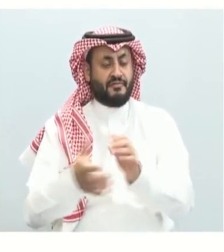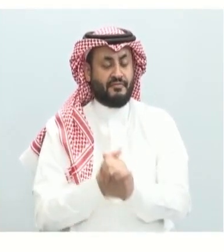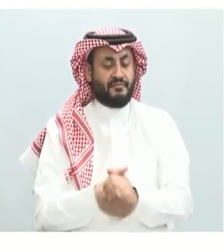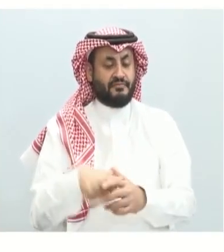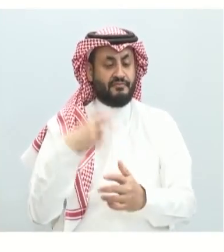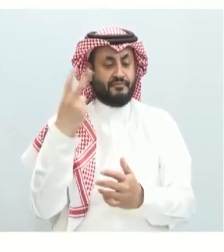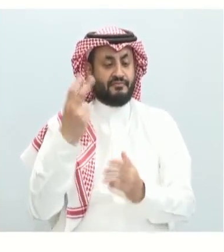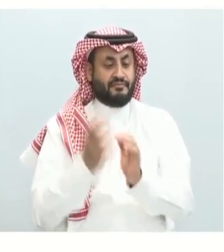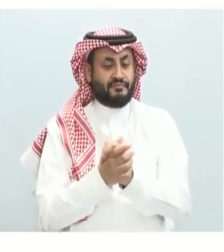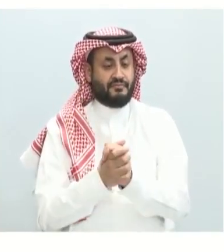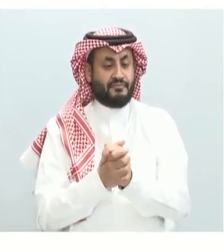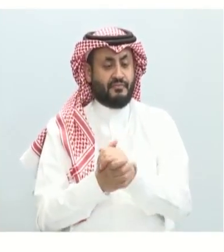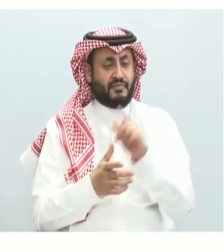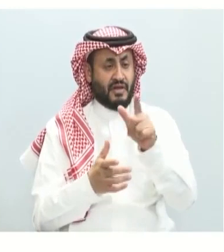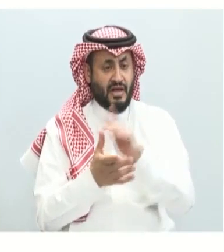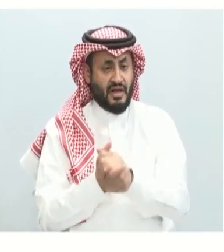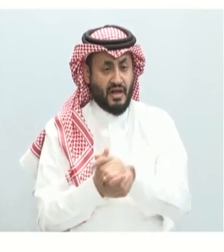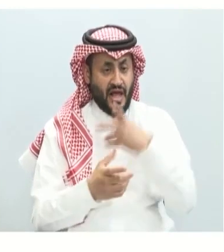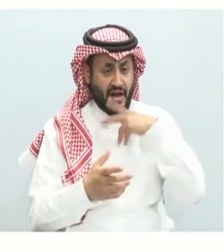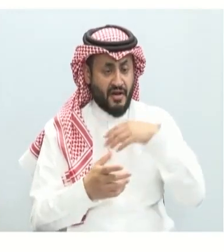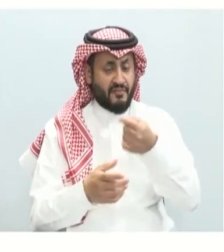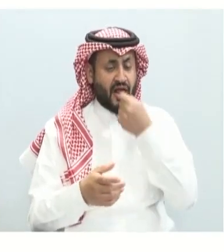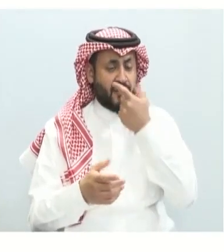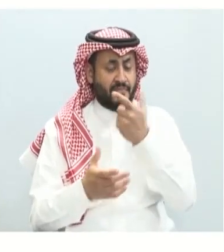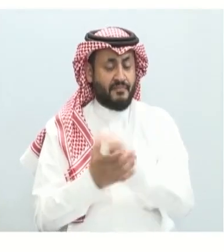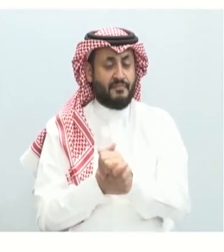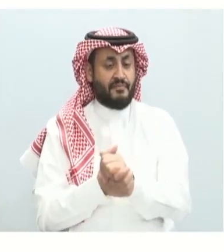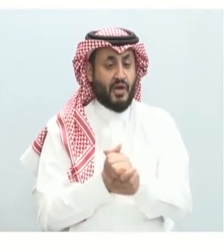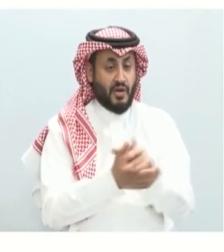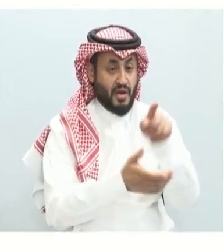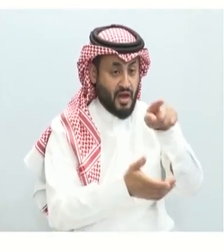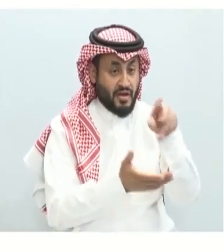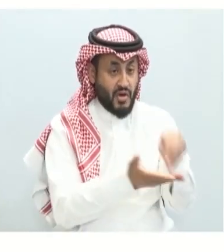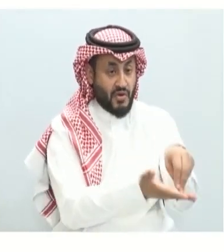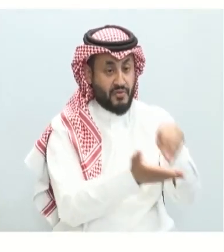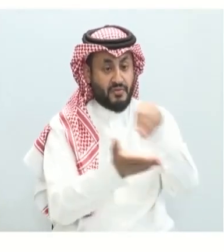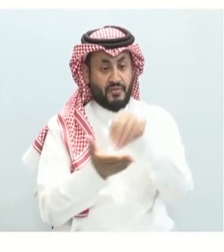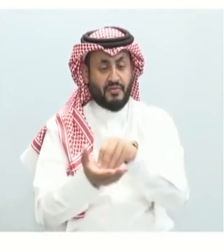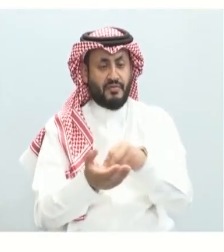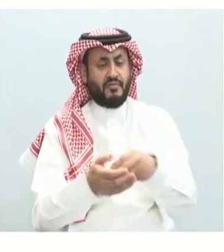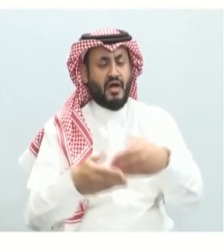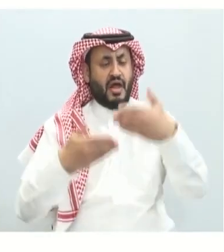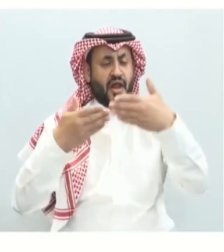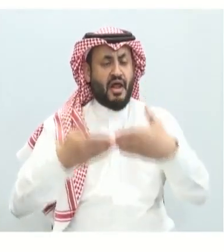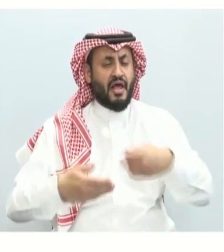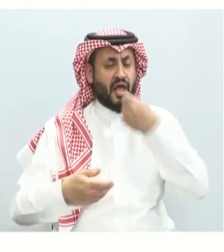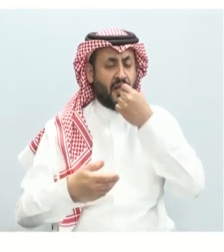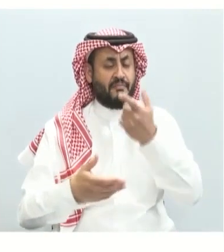two, you want some candy? You are going to the candy